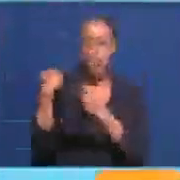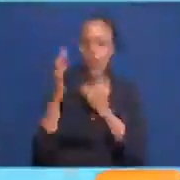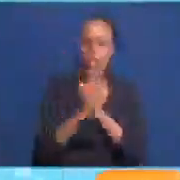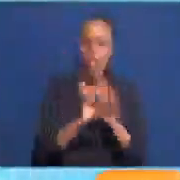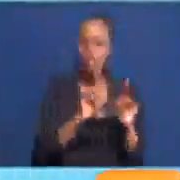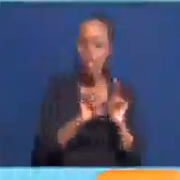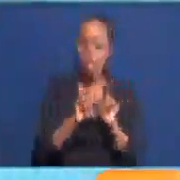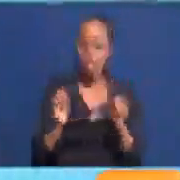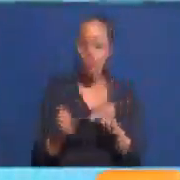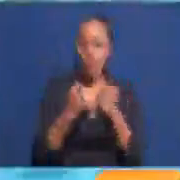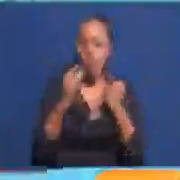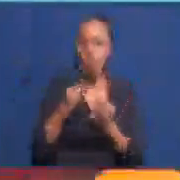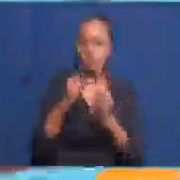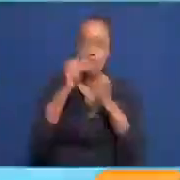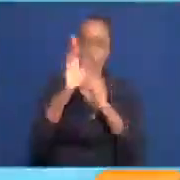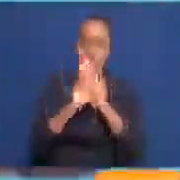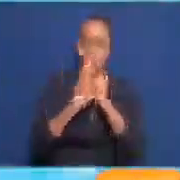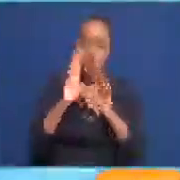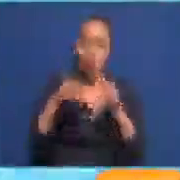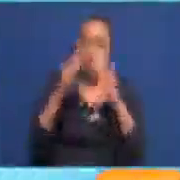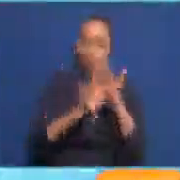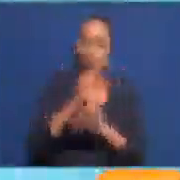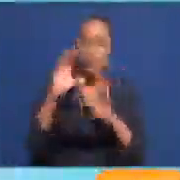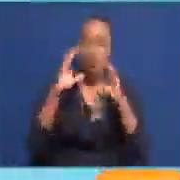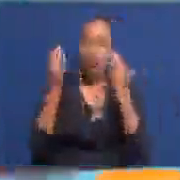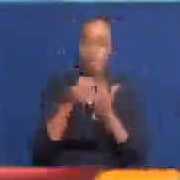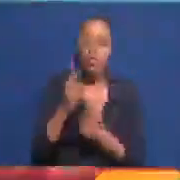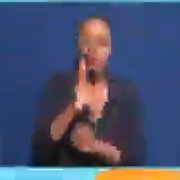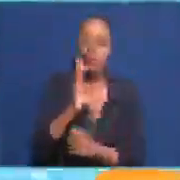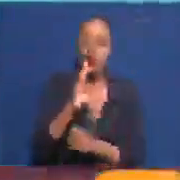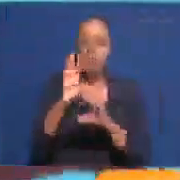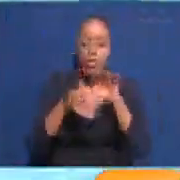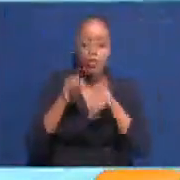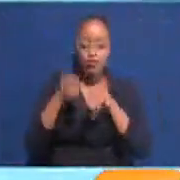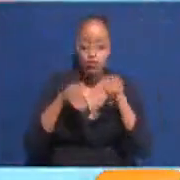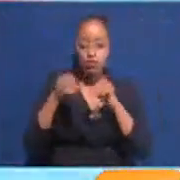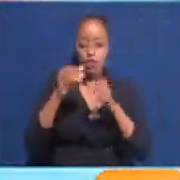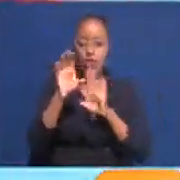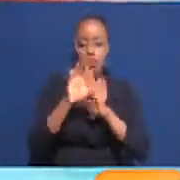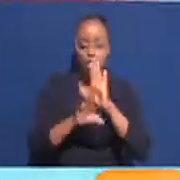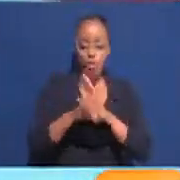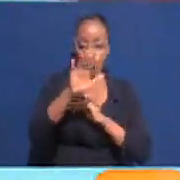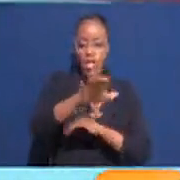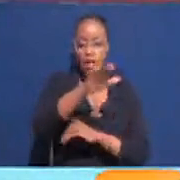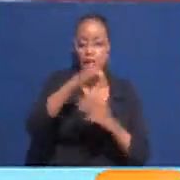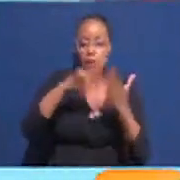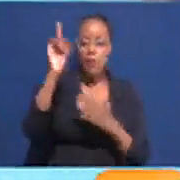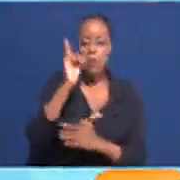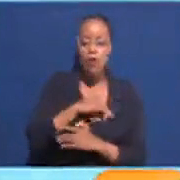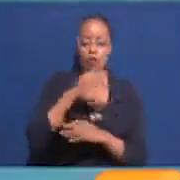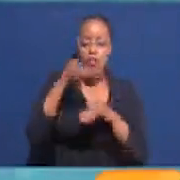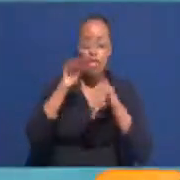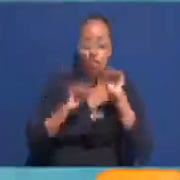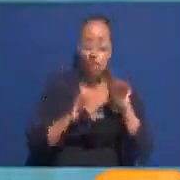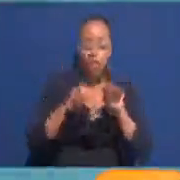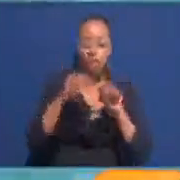be held under special rules that have been given by World Aquatics as per the draft constitution. The assembly also approved the draft